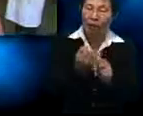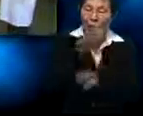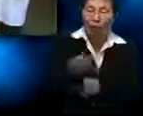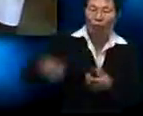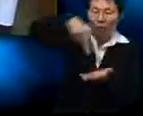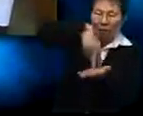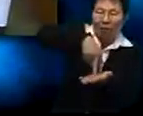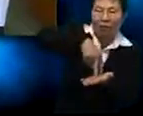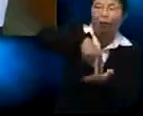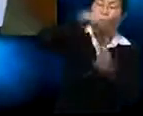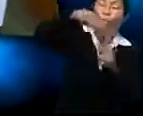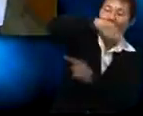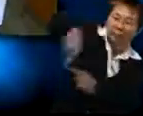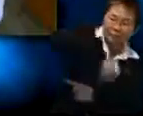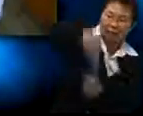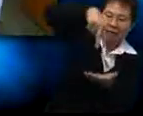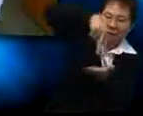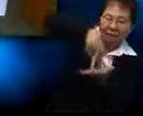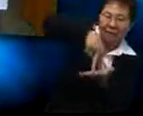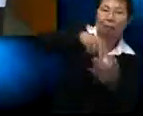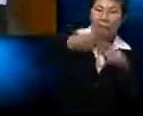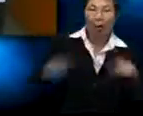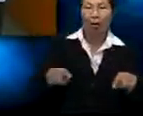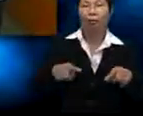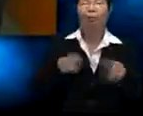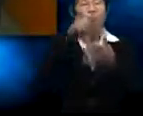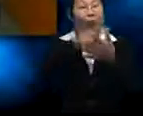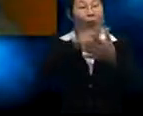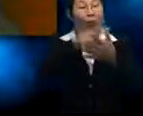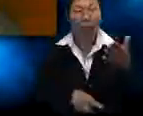stand by spinning. But what